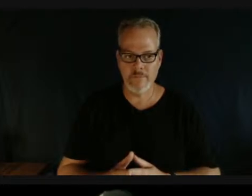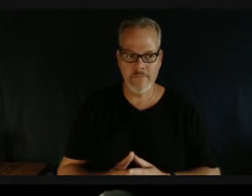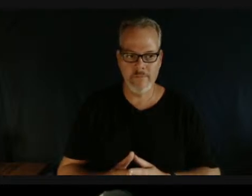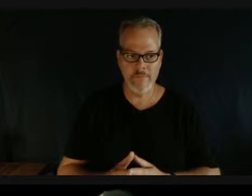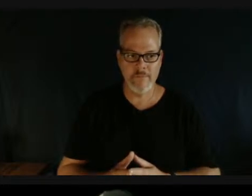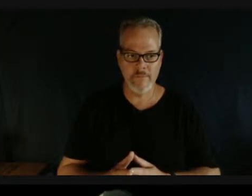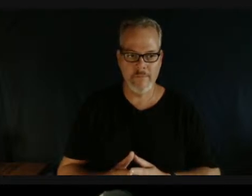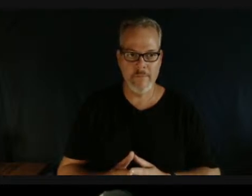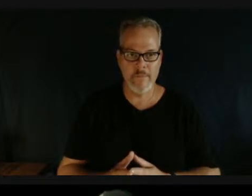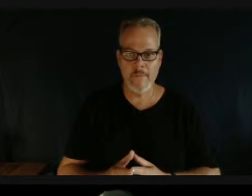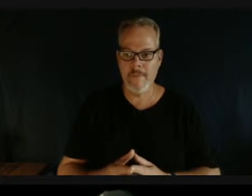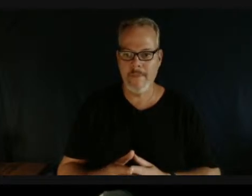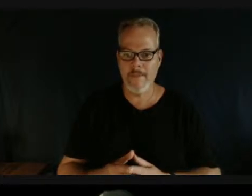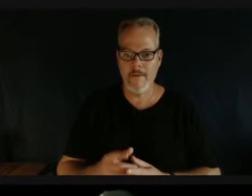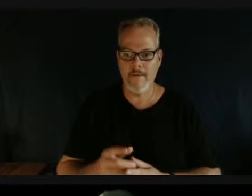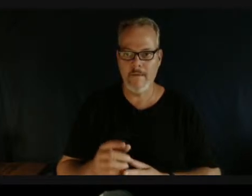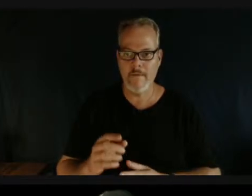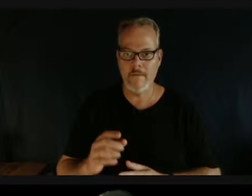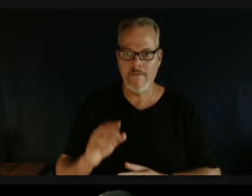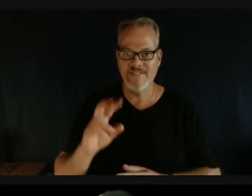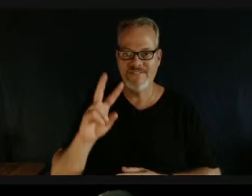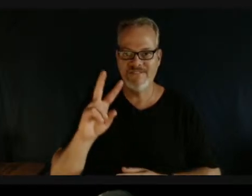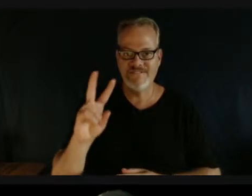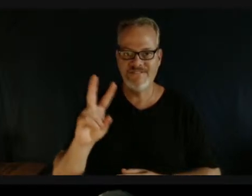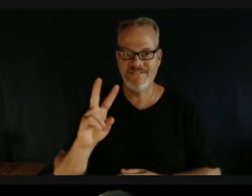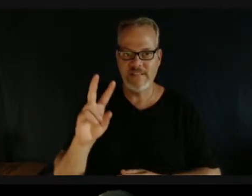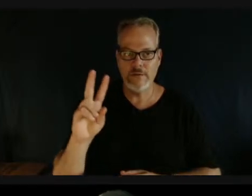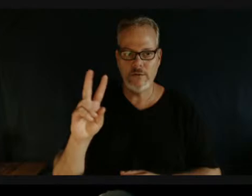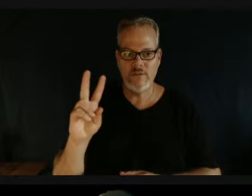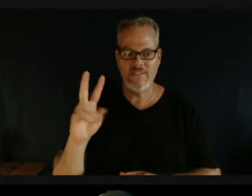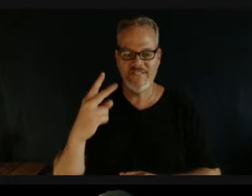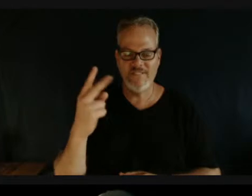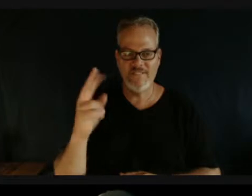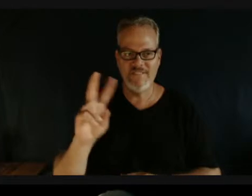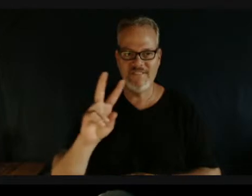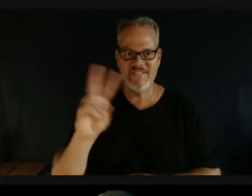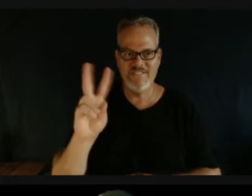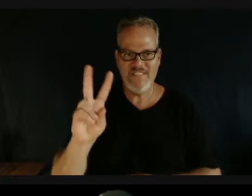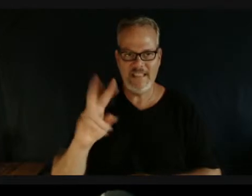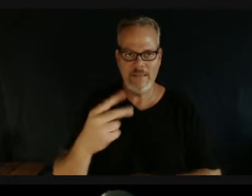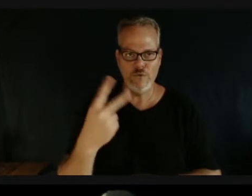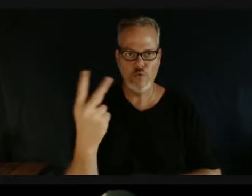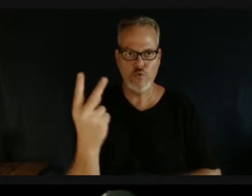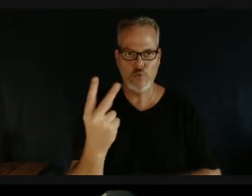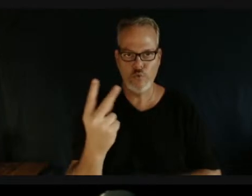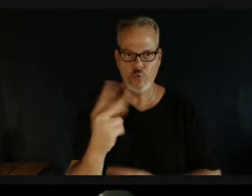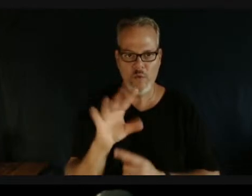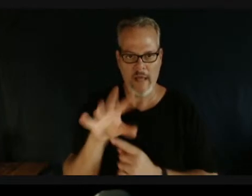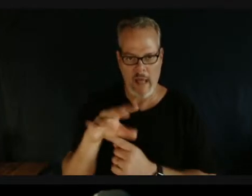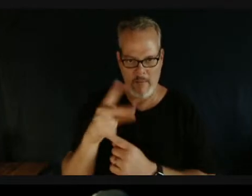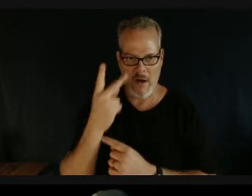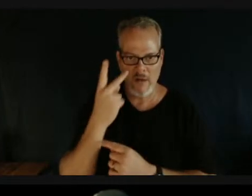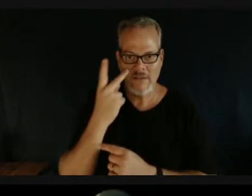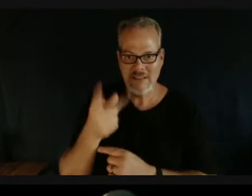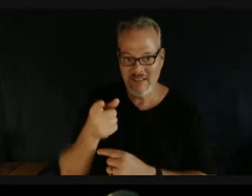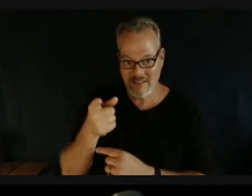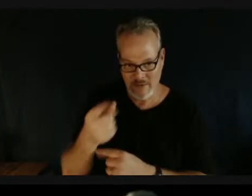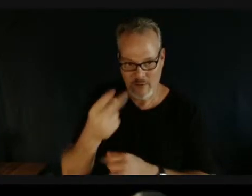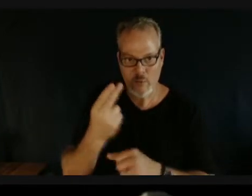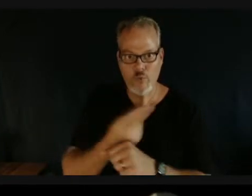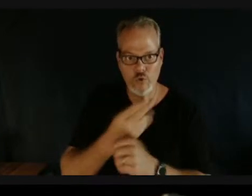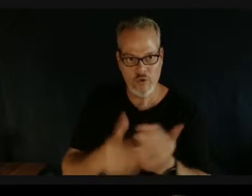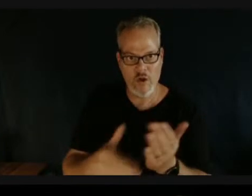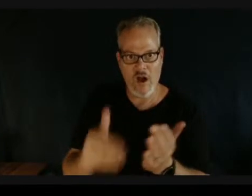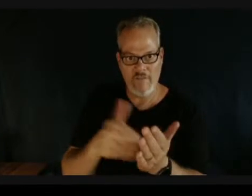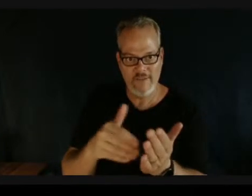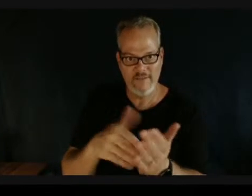All right, B2 camera, one of the ones that we use for a couple of different things. So to start off, here's our most